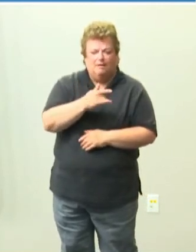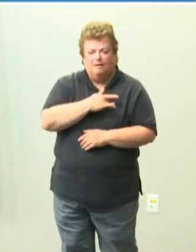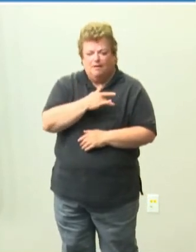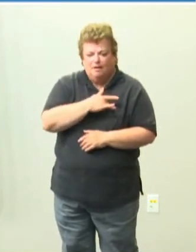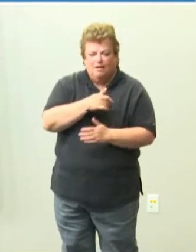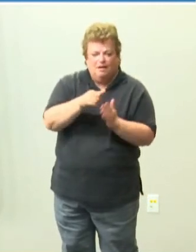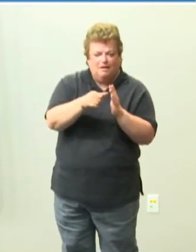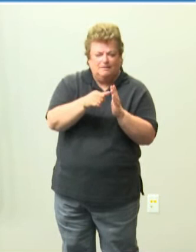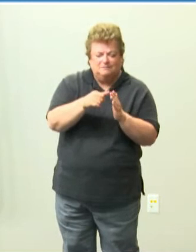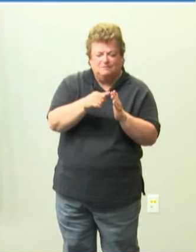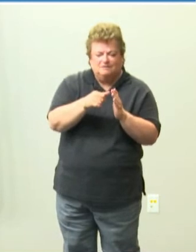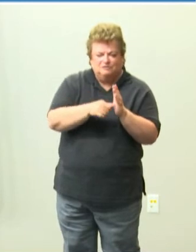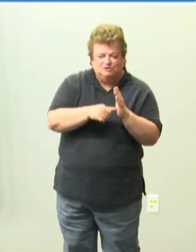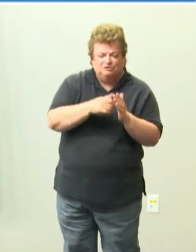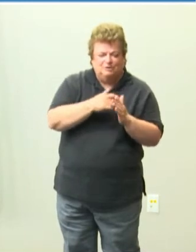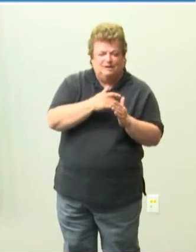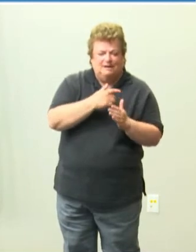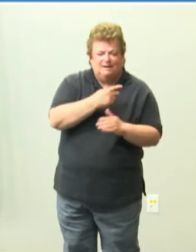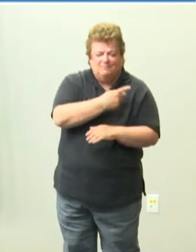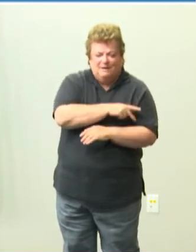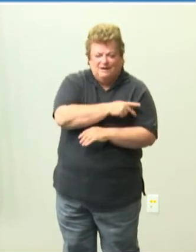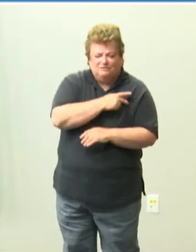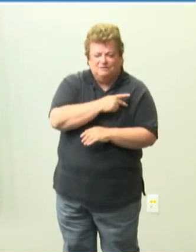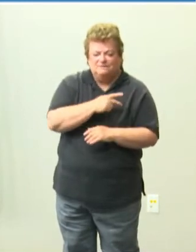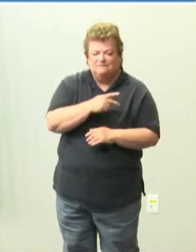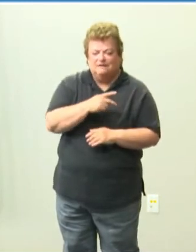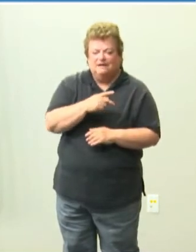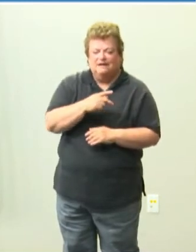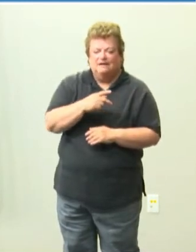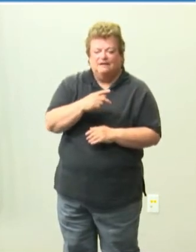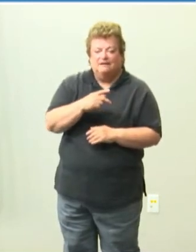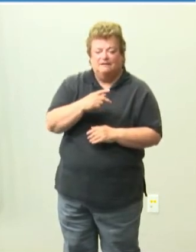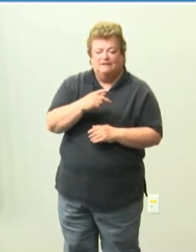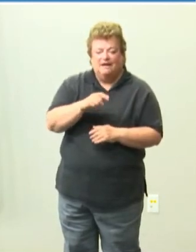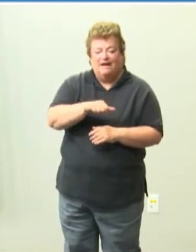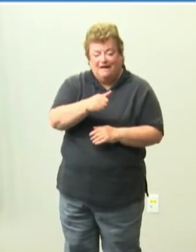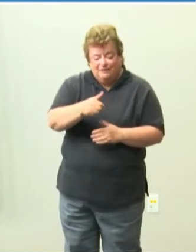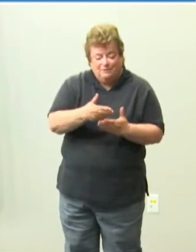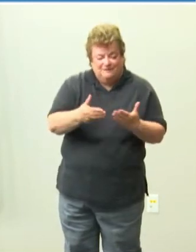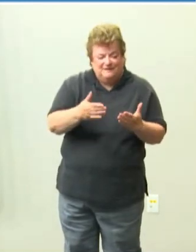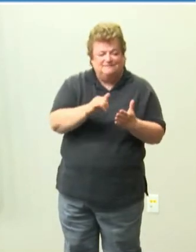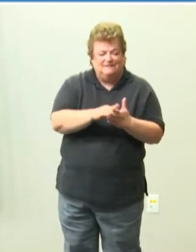patients, so many other resources that require our hospital.